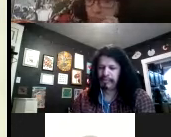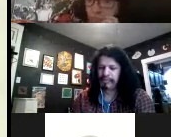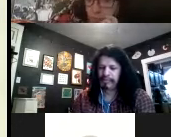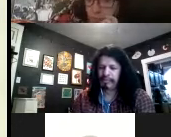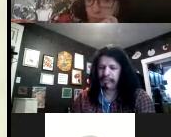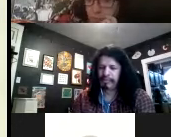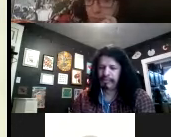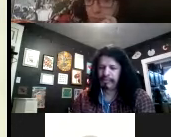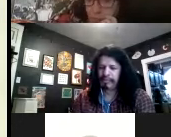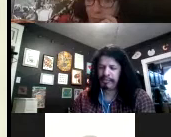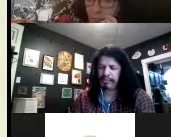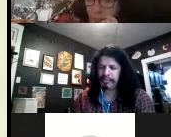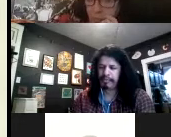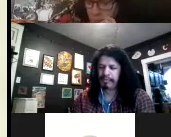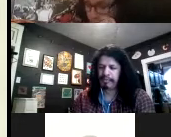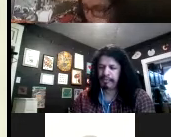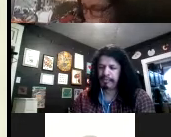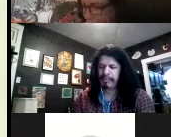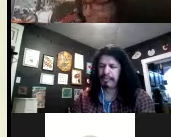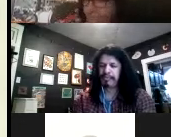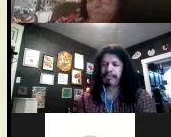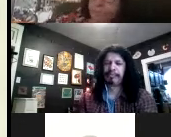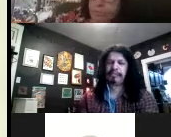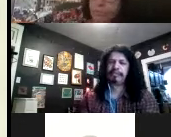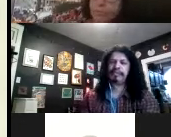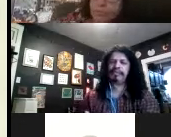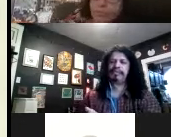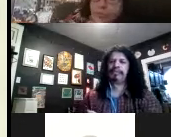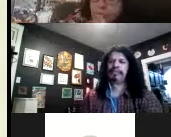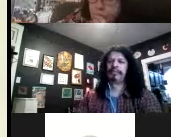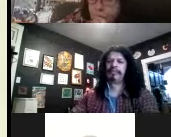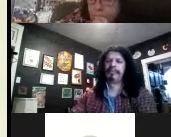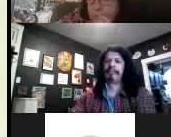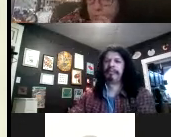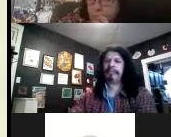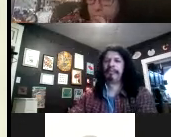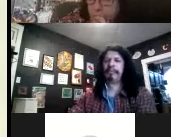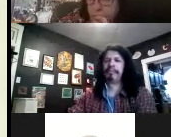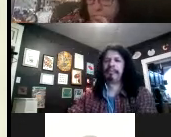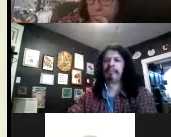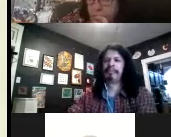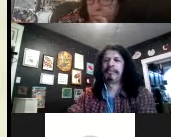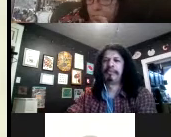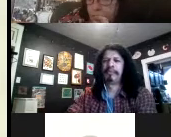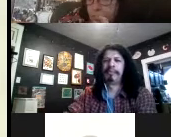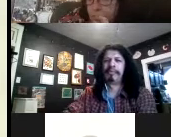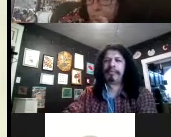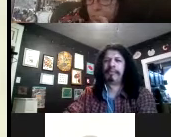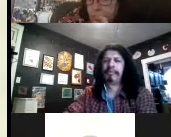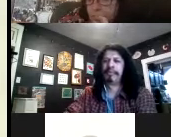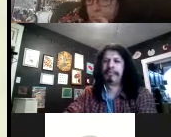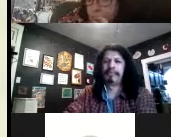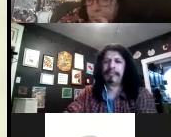recall everyone's names, but Harriet maybe made, saying, one of the concerns is we don't want conflicts